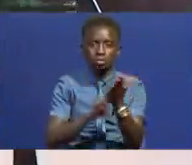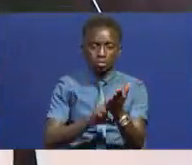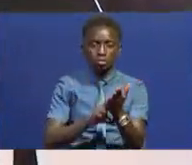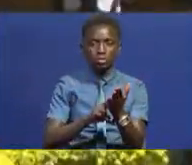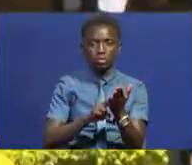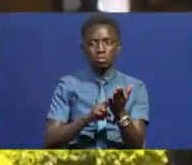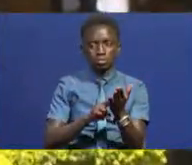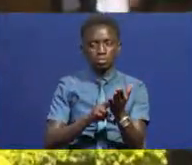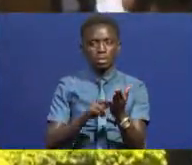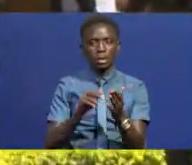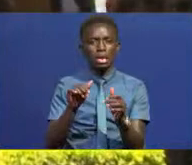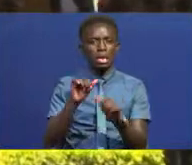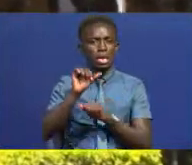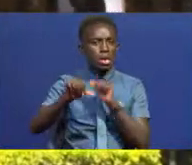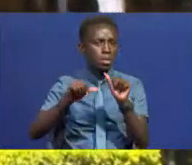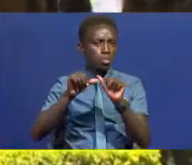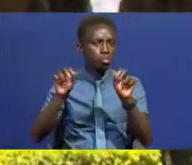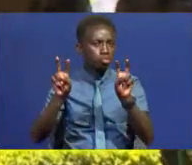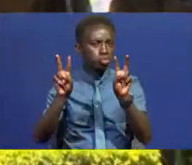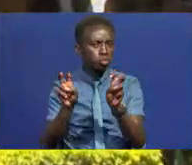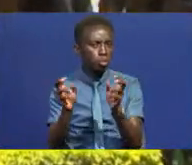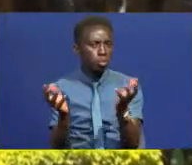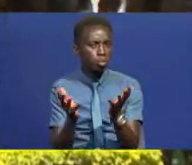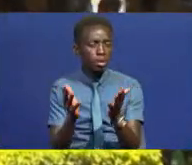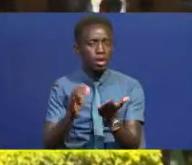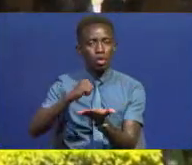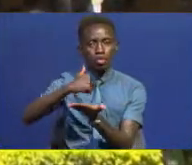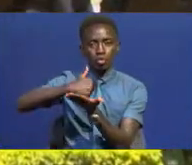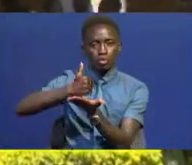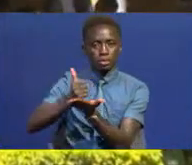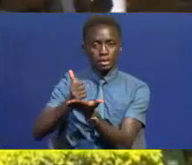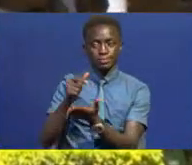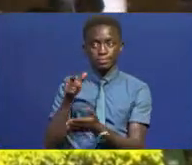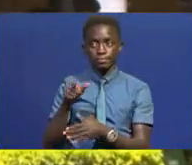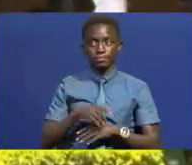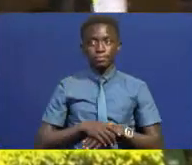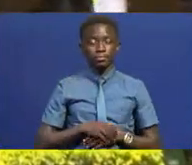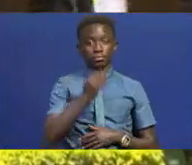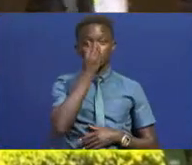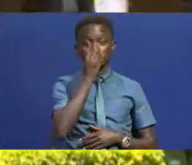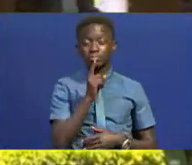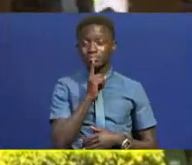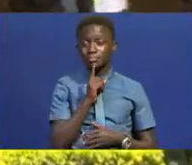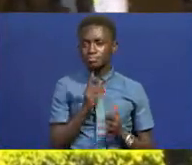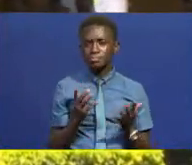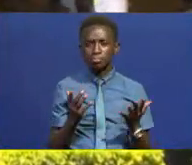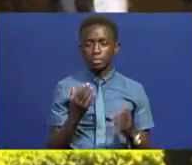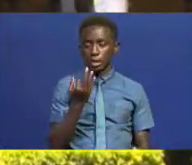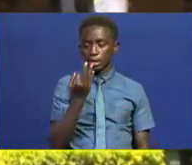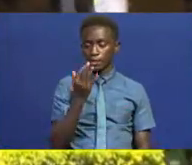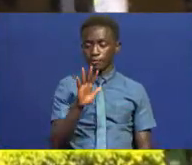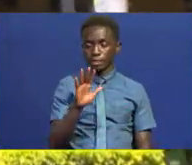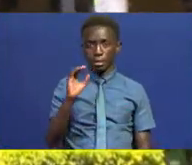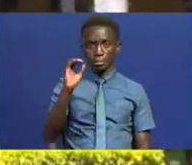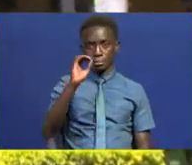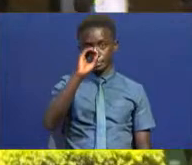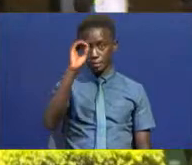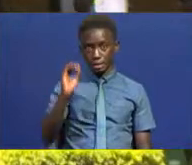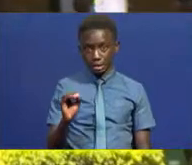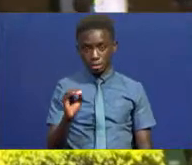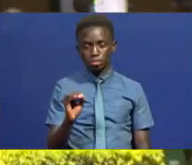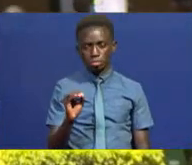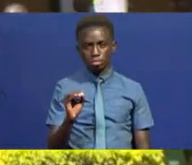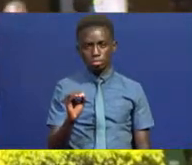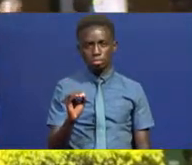queries. President William Ruto has said the reduction of the public wage bill to the required 5% of the country's revenue will